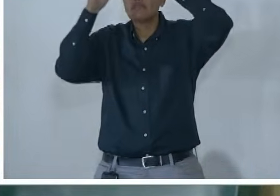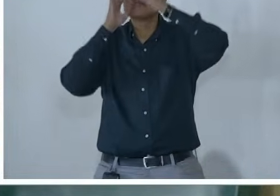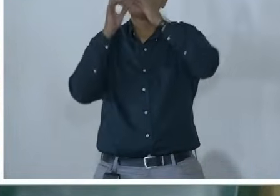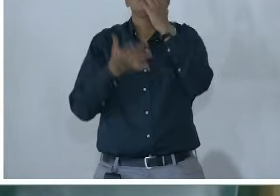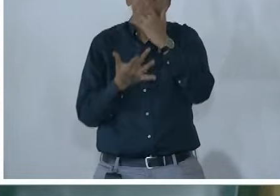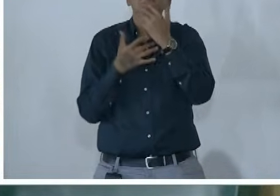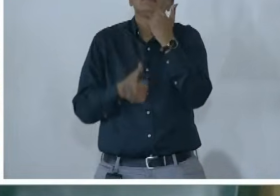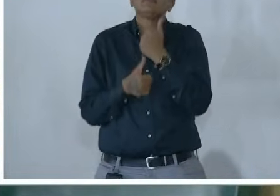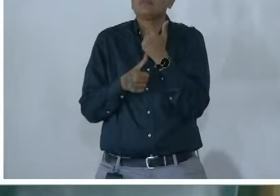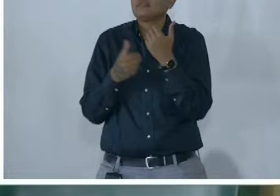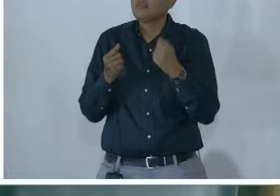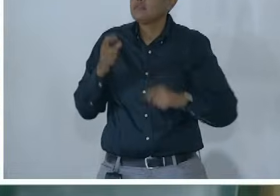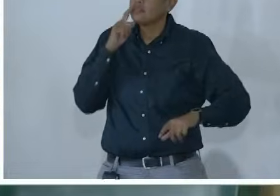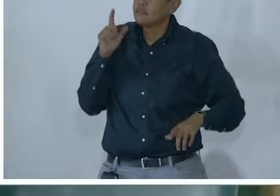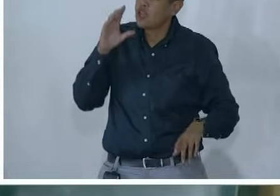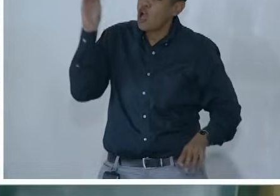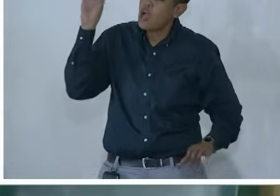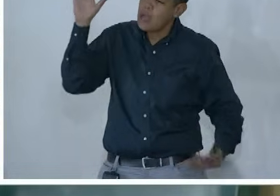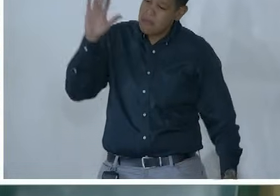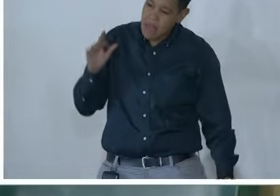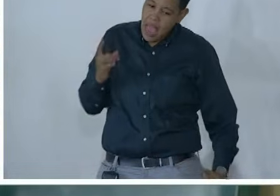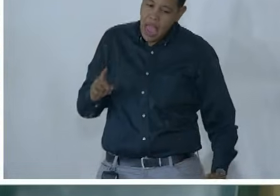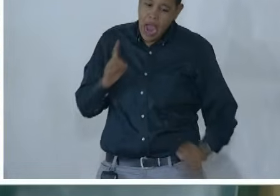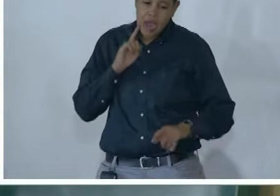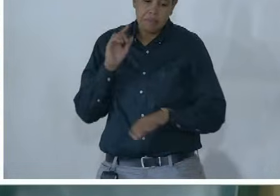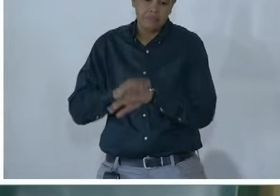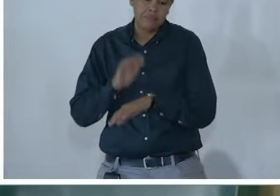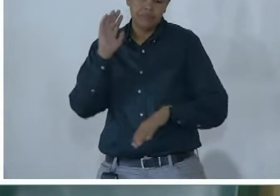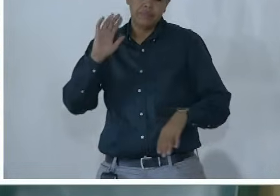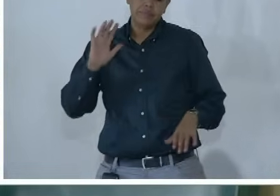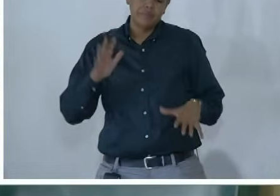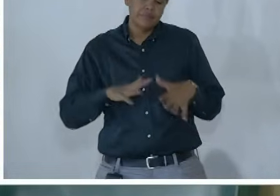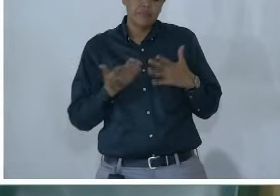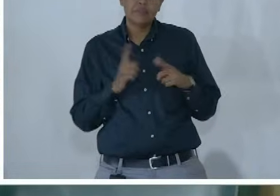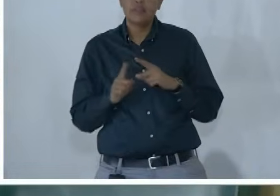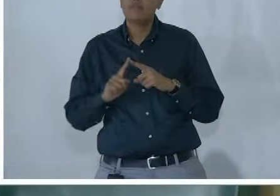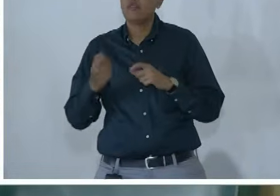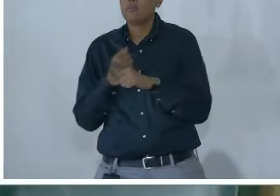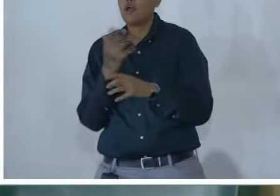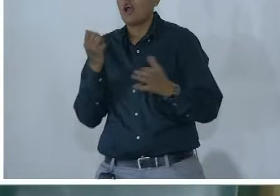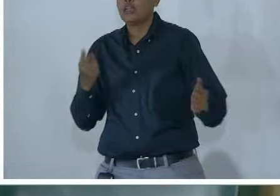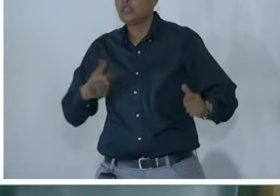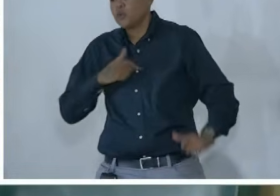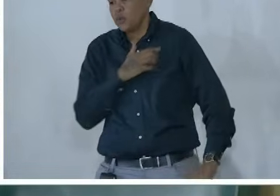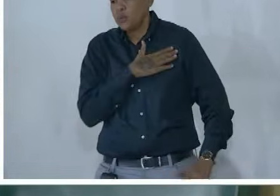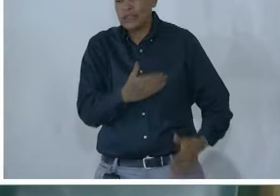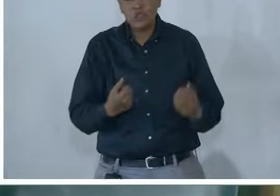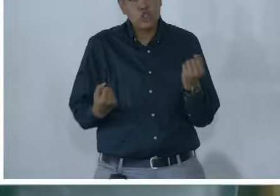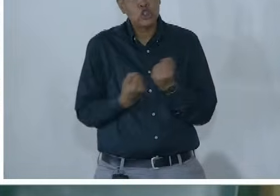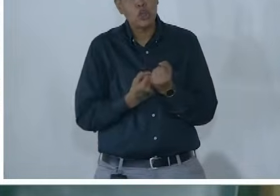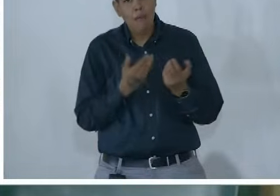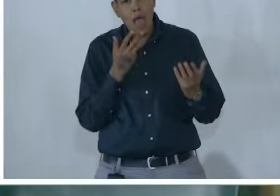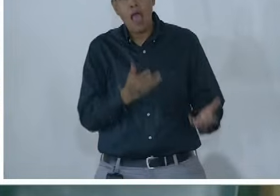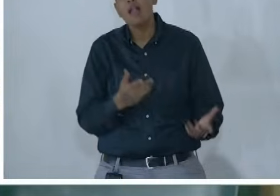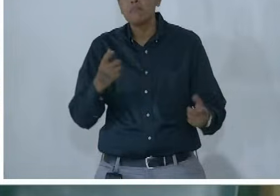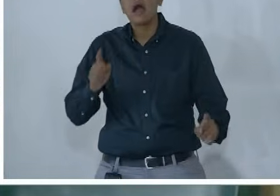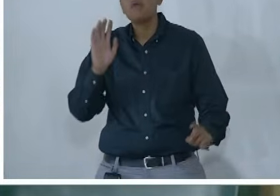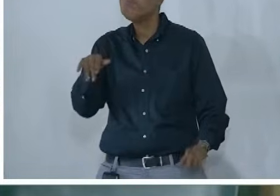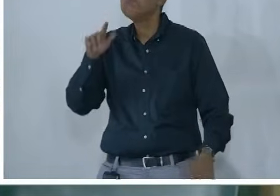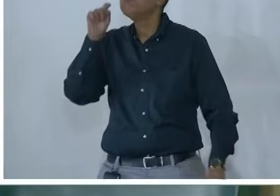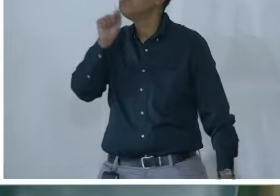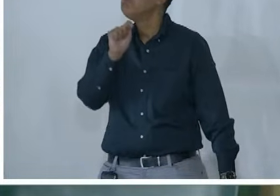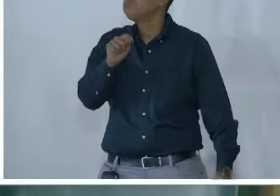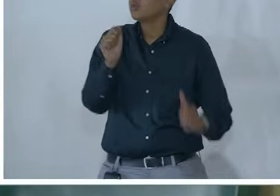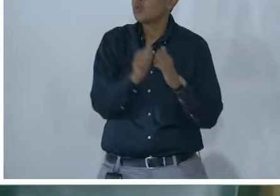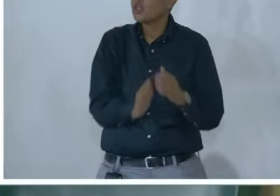technical assistance to companies on a lot of different fronts, and we are willing to support that